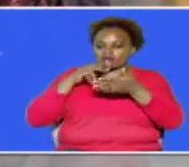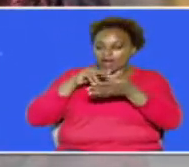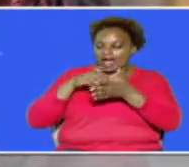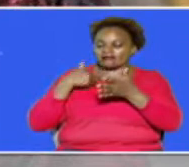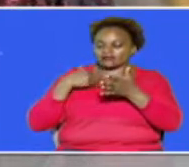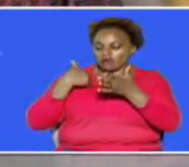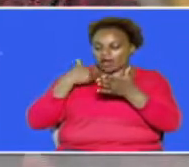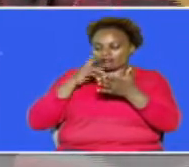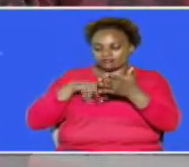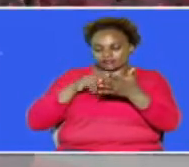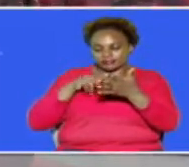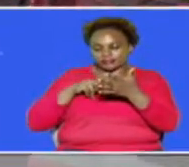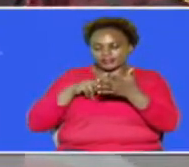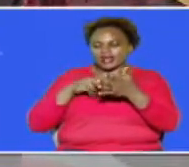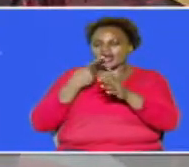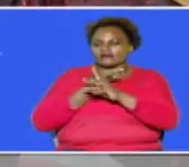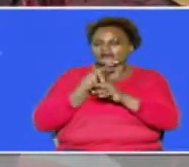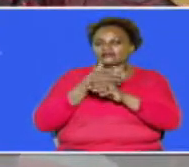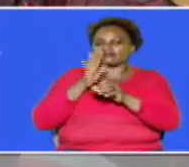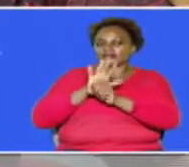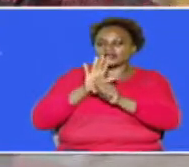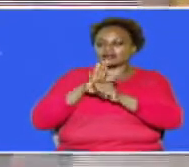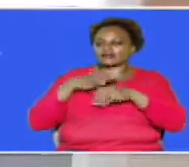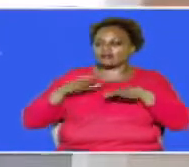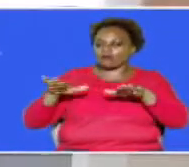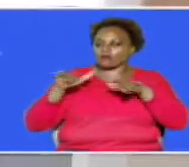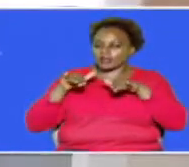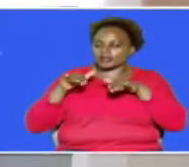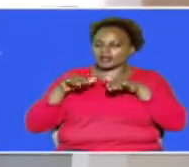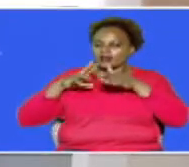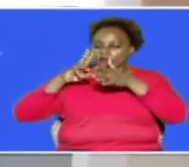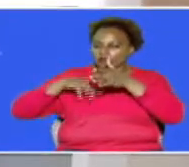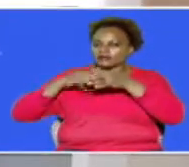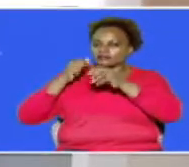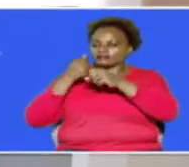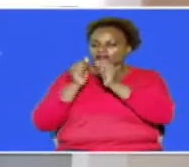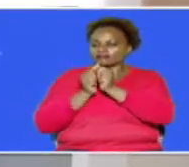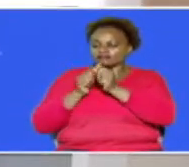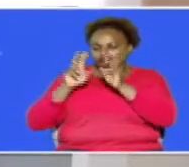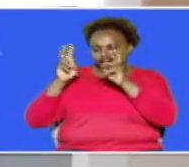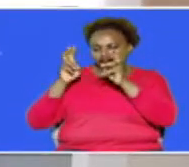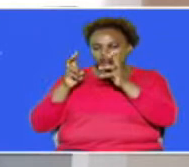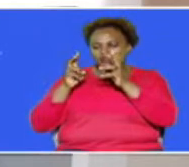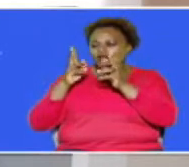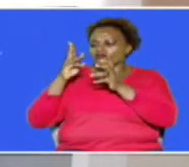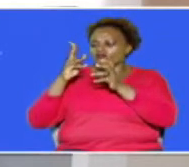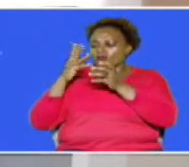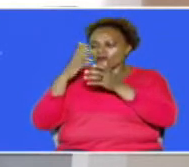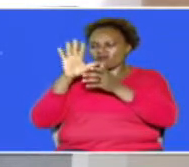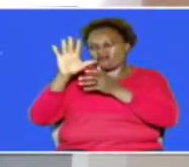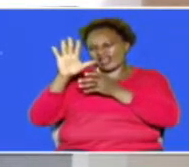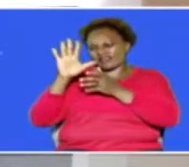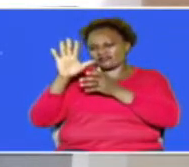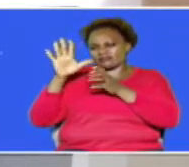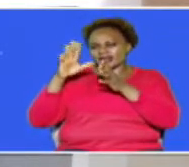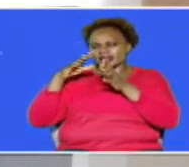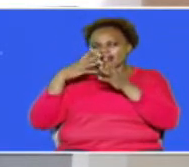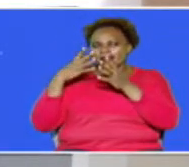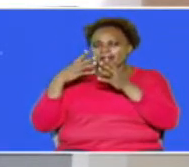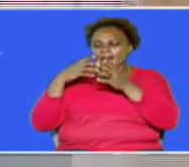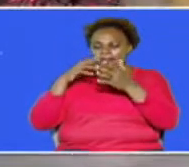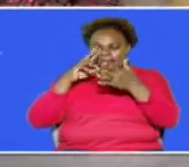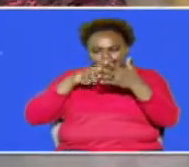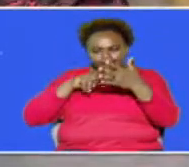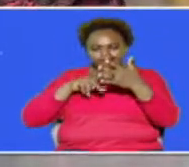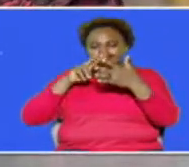this document because we have delegates, thousands waiting. Mm-hmm. We go through clause by clause, because it's a five-page document, very mm-hmm. simple. Mm-hmm. You go